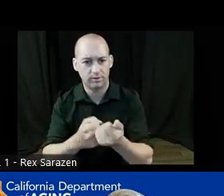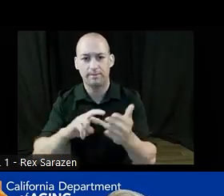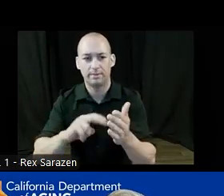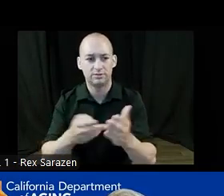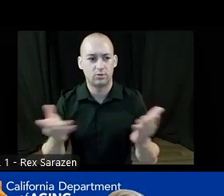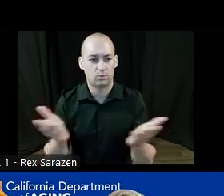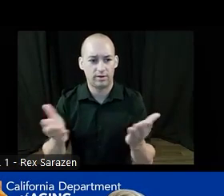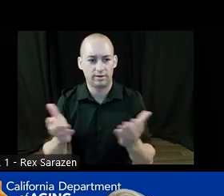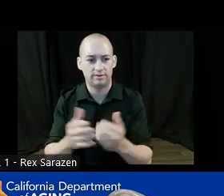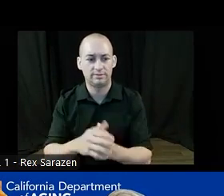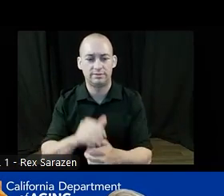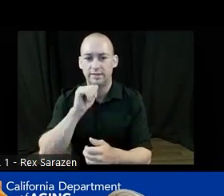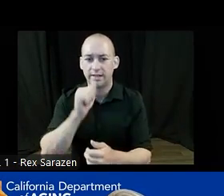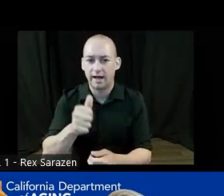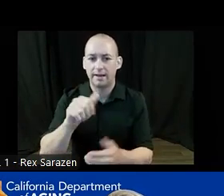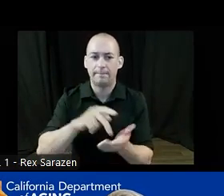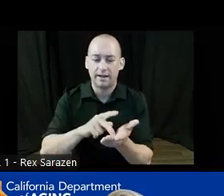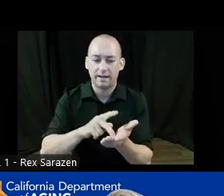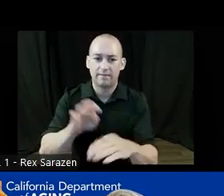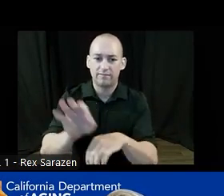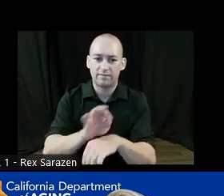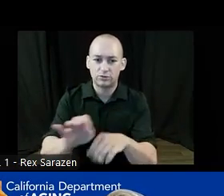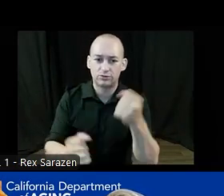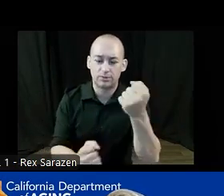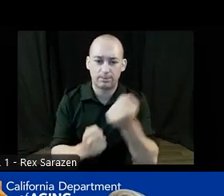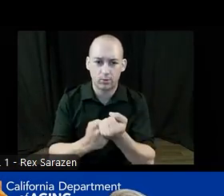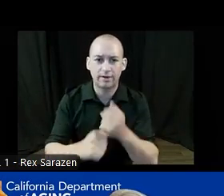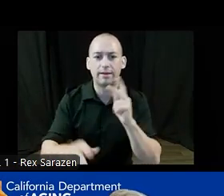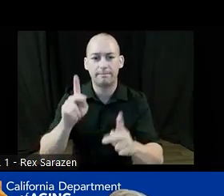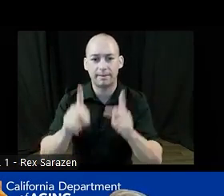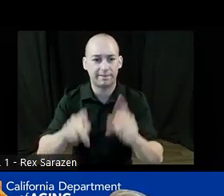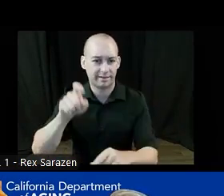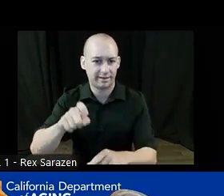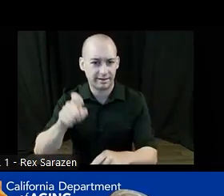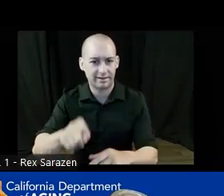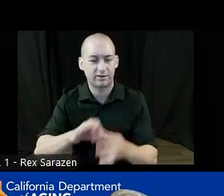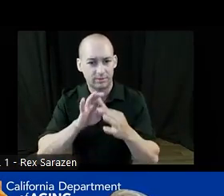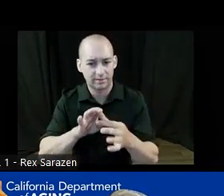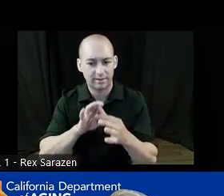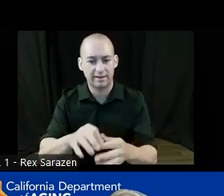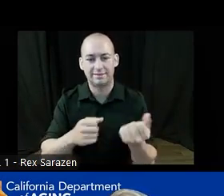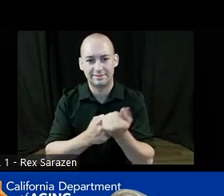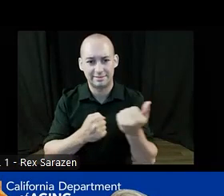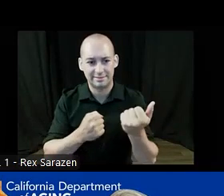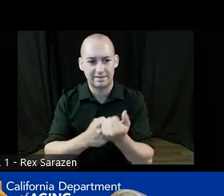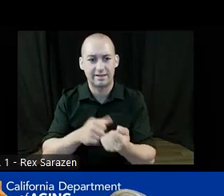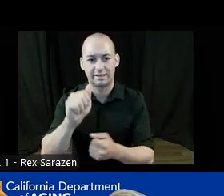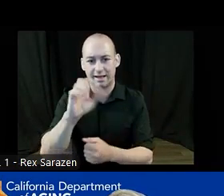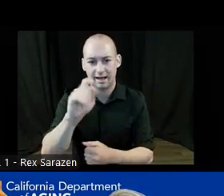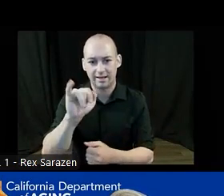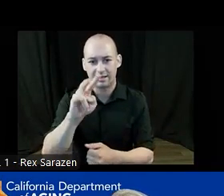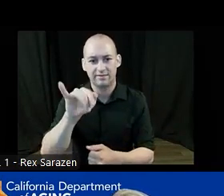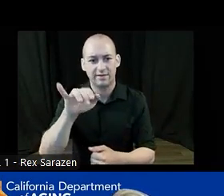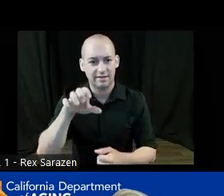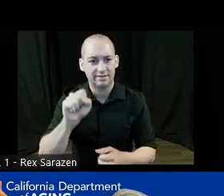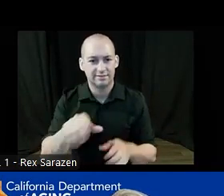are the non-medical functional support that people need in terms of assisting with activities of daily living, such as